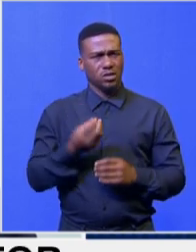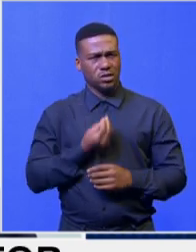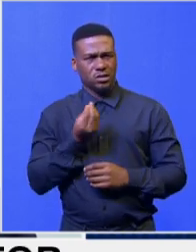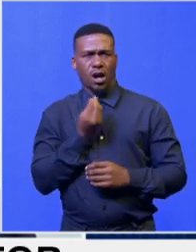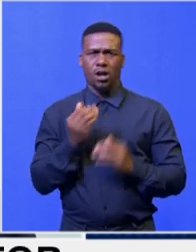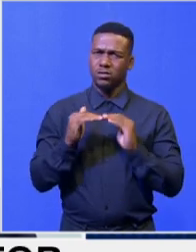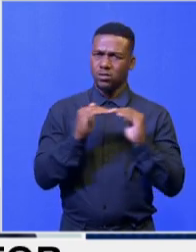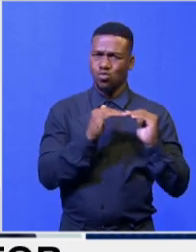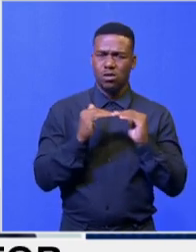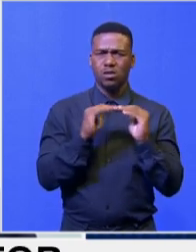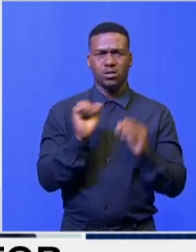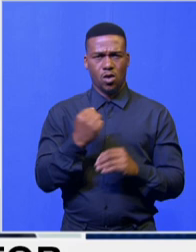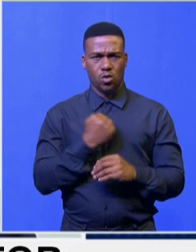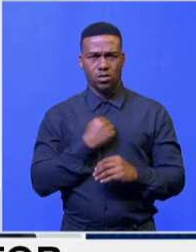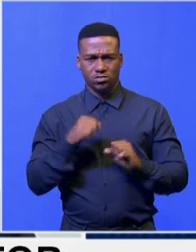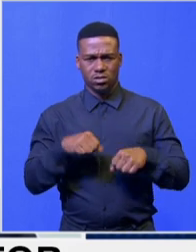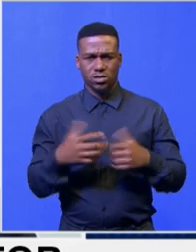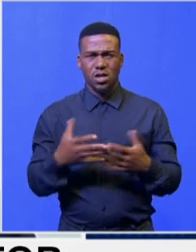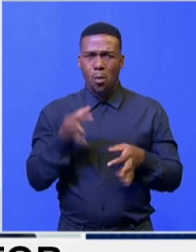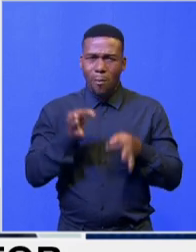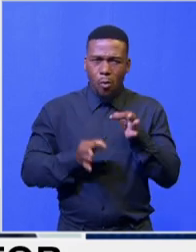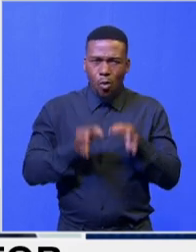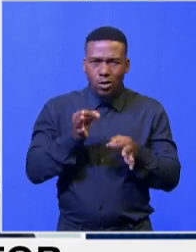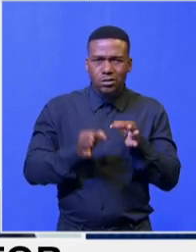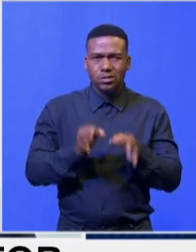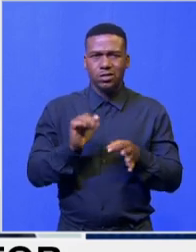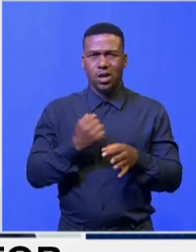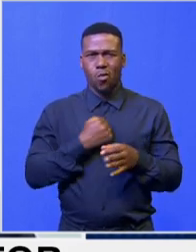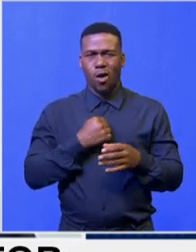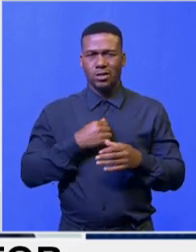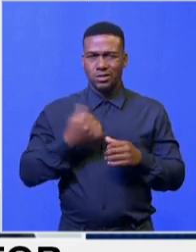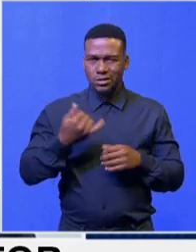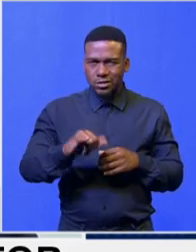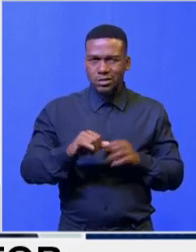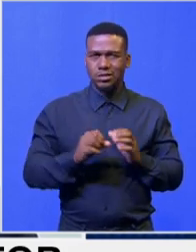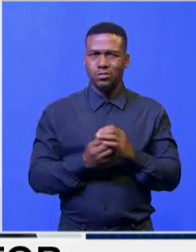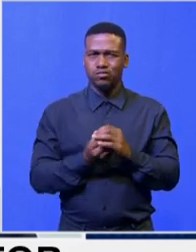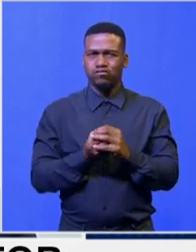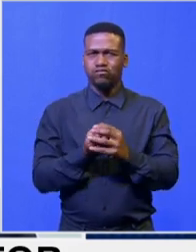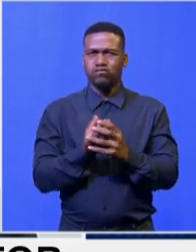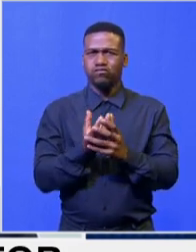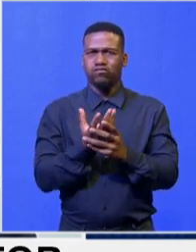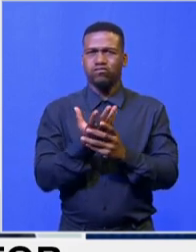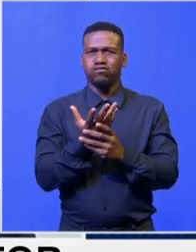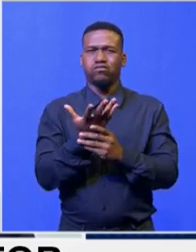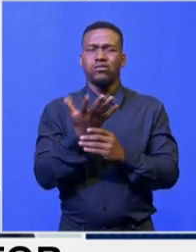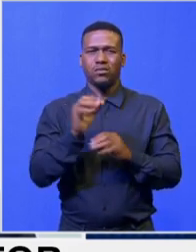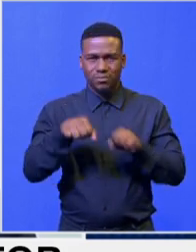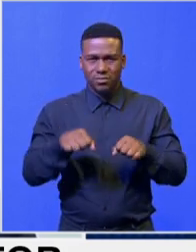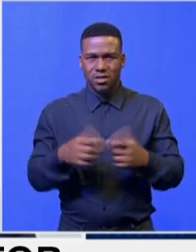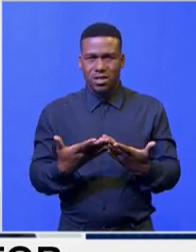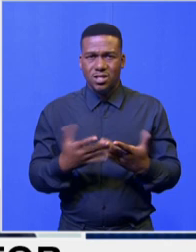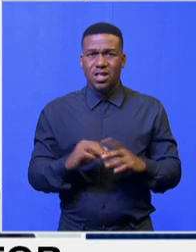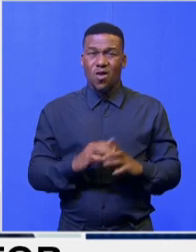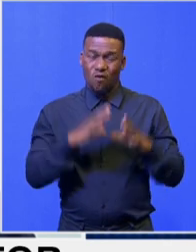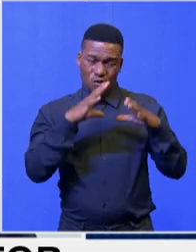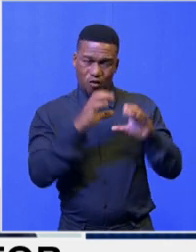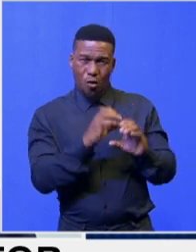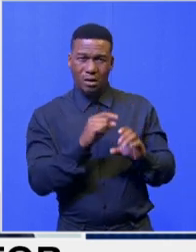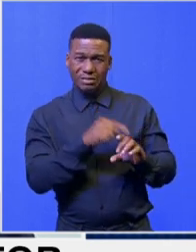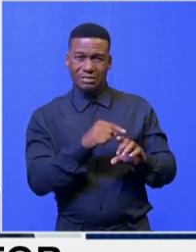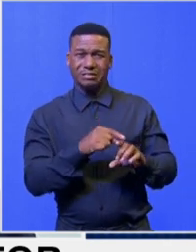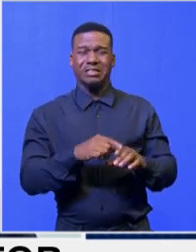consequently, our politics are still growing. They're still based on race,